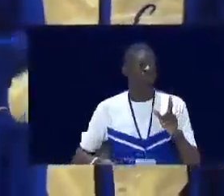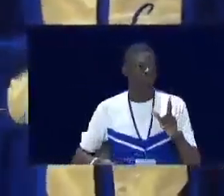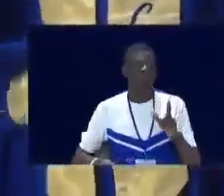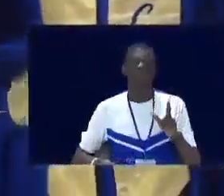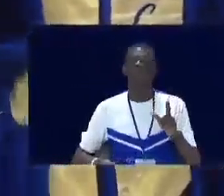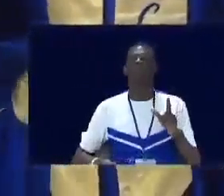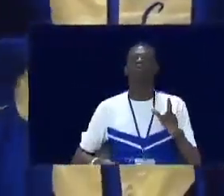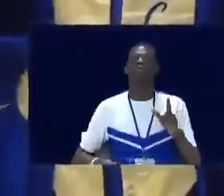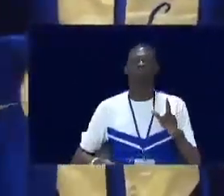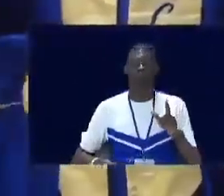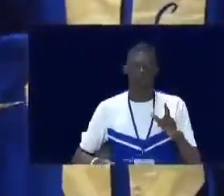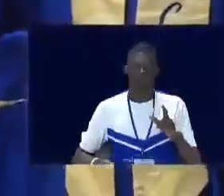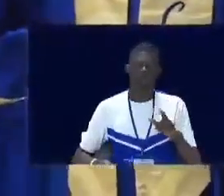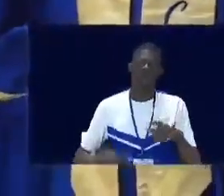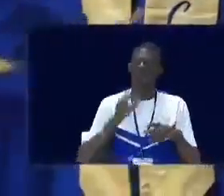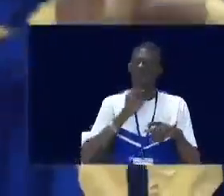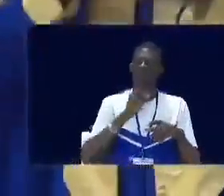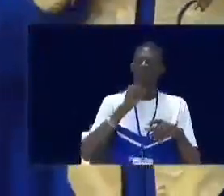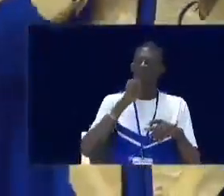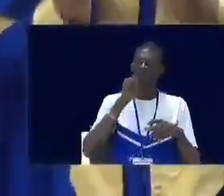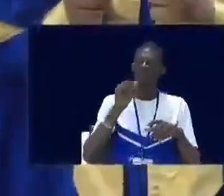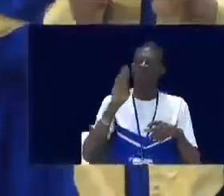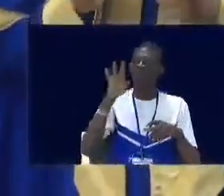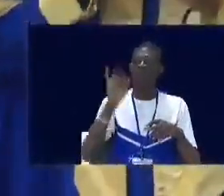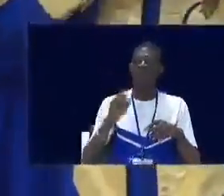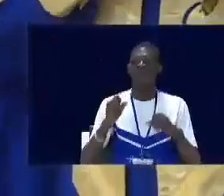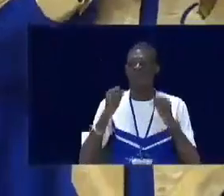Lord. Is not by power,